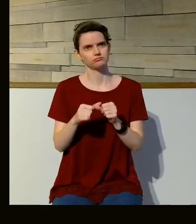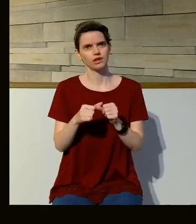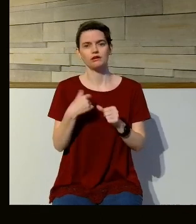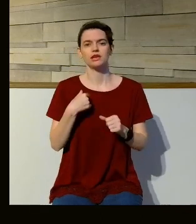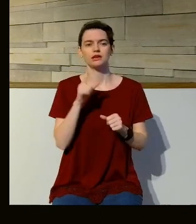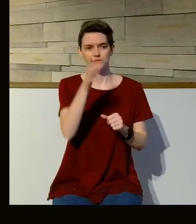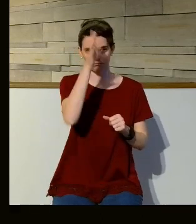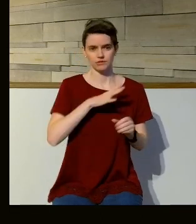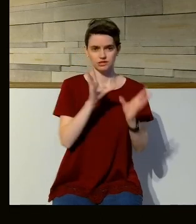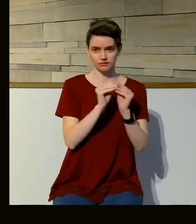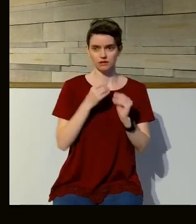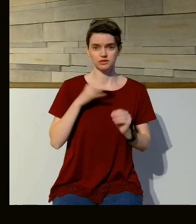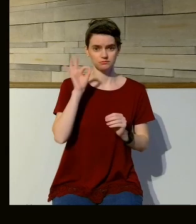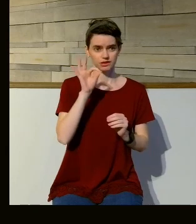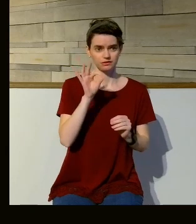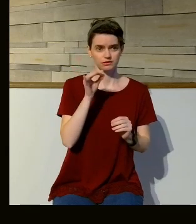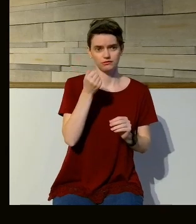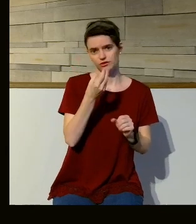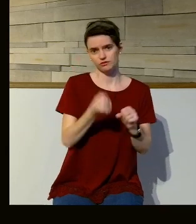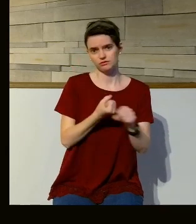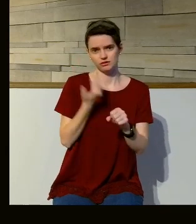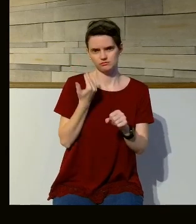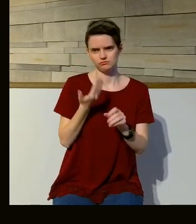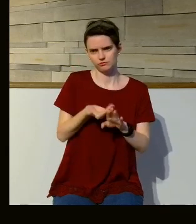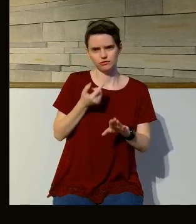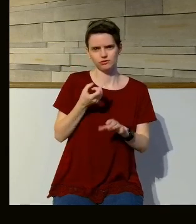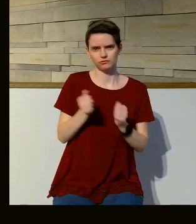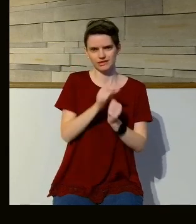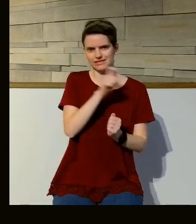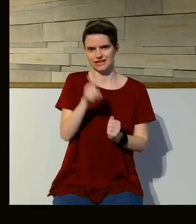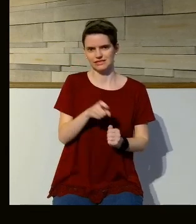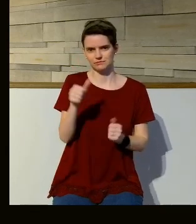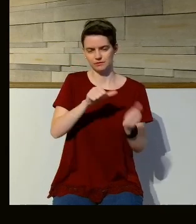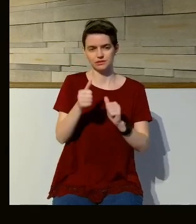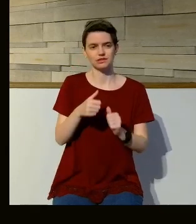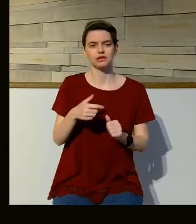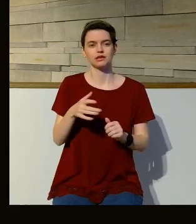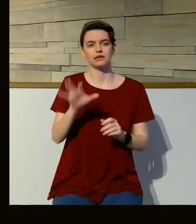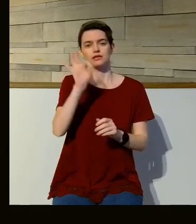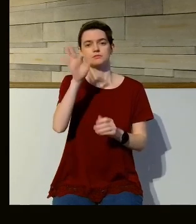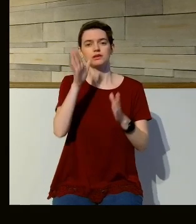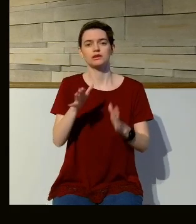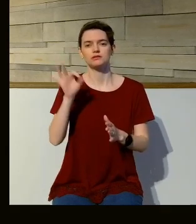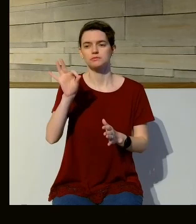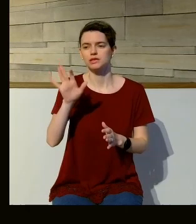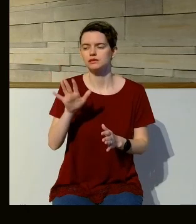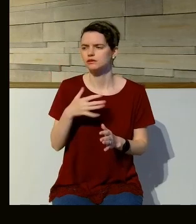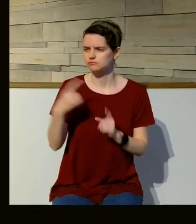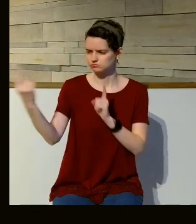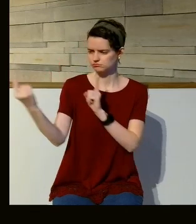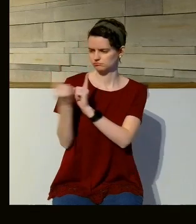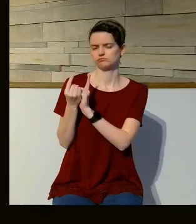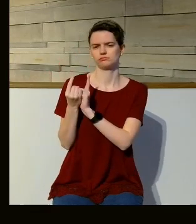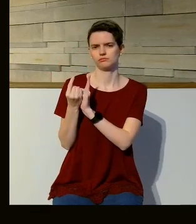men's conference I was going to speak at years ago before I was with Texas Baptist. And the keynote speaker, who was a pastor, he approached me in a kind